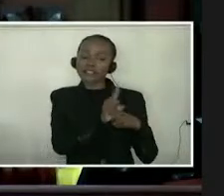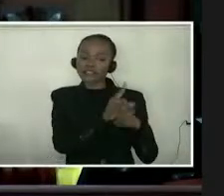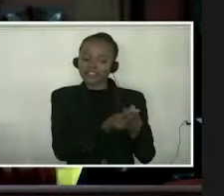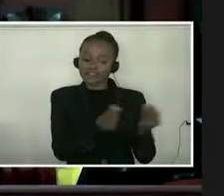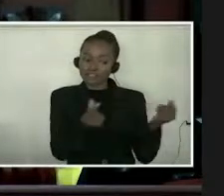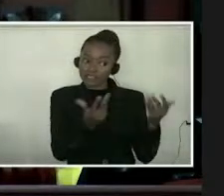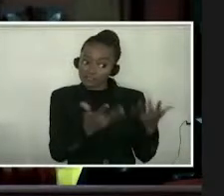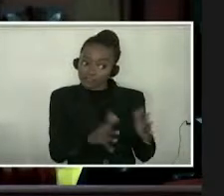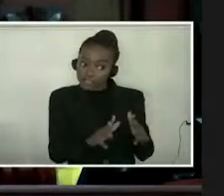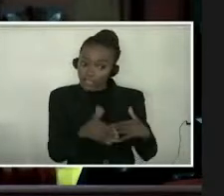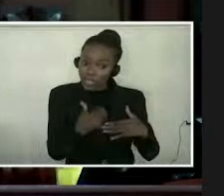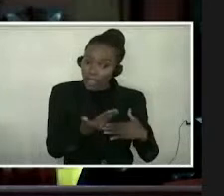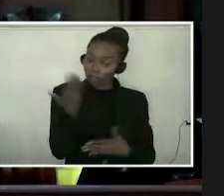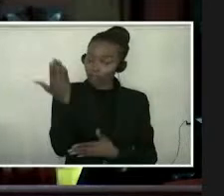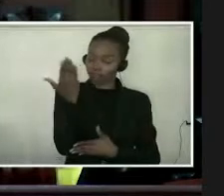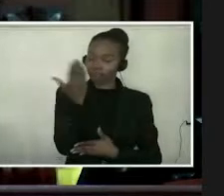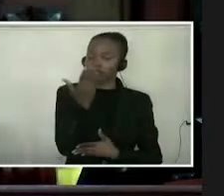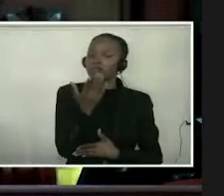um